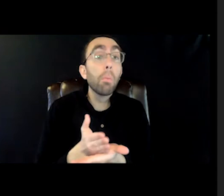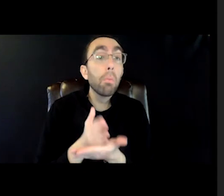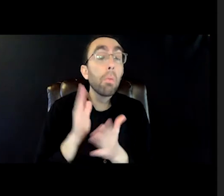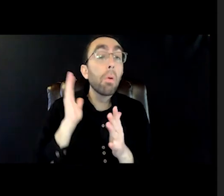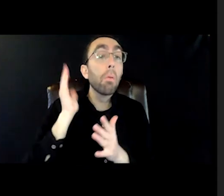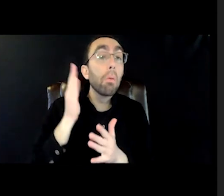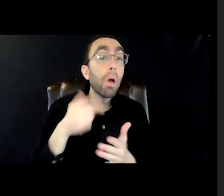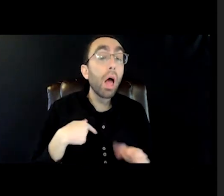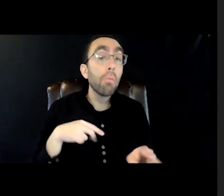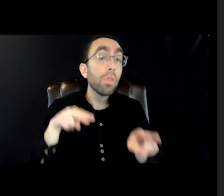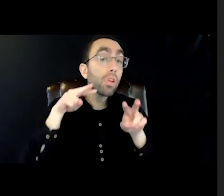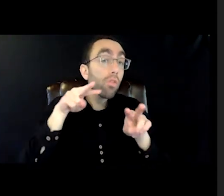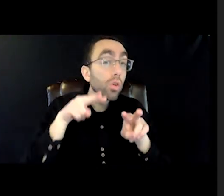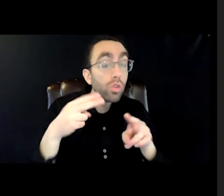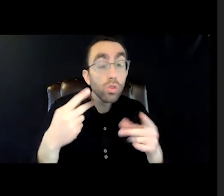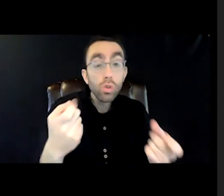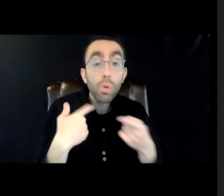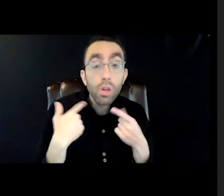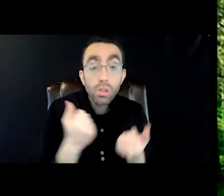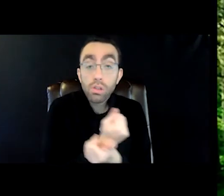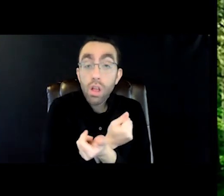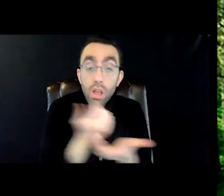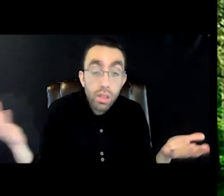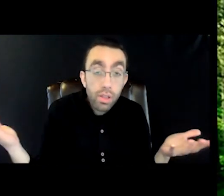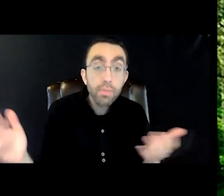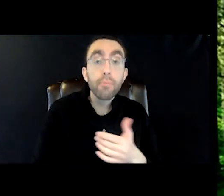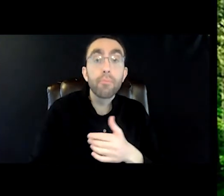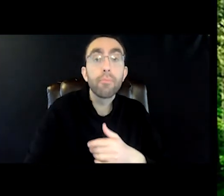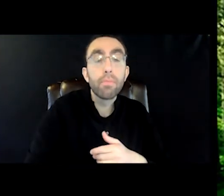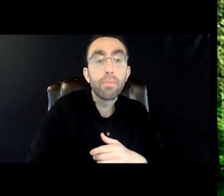to any questions you guys have.